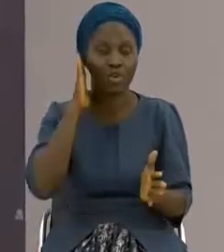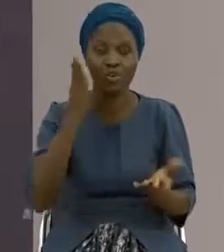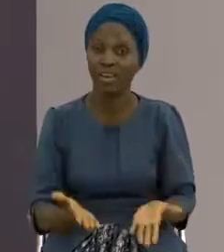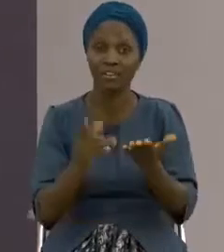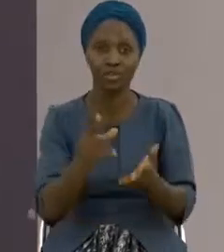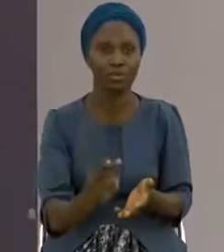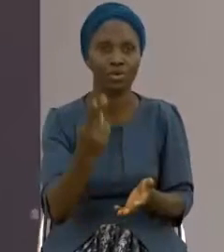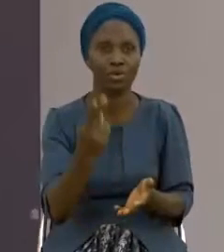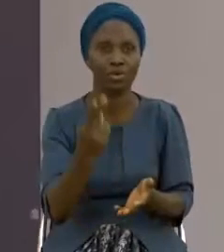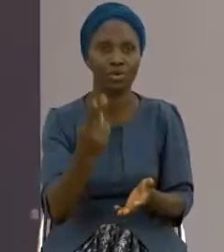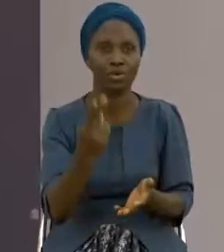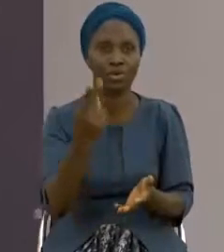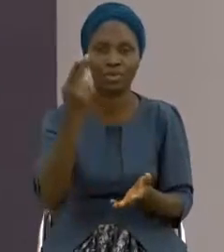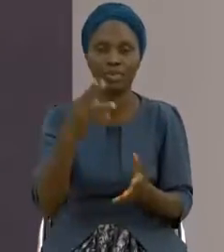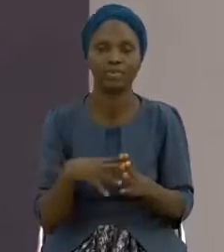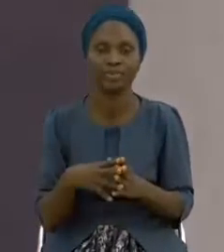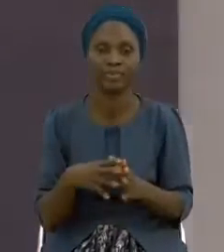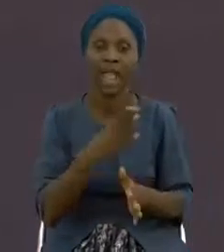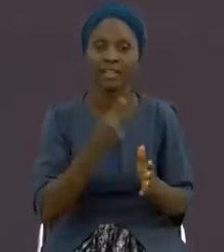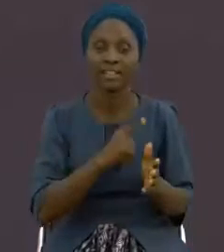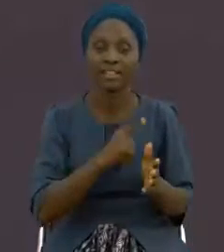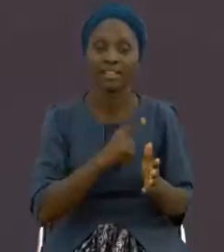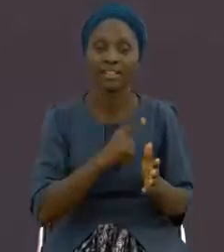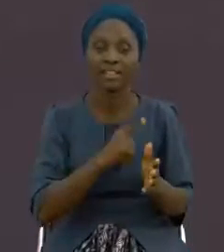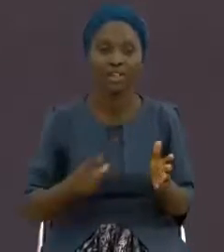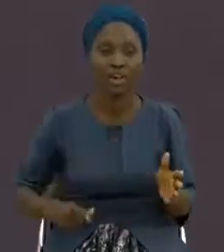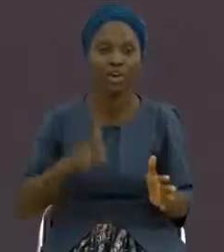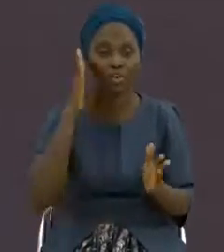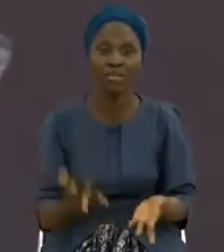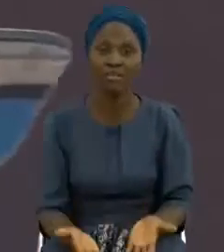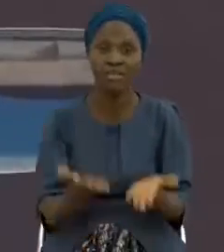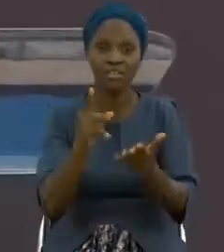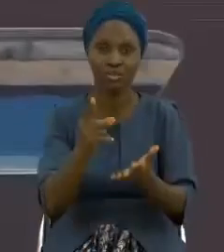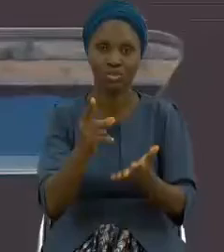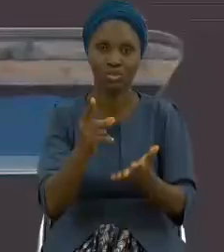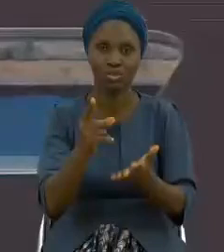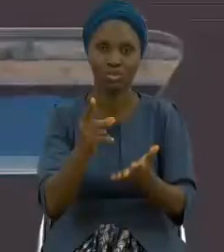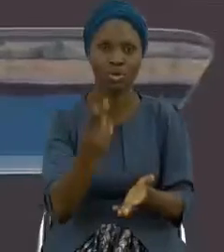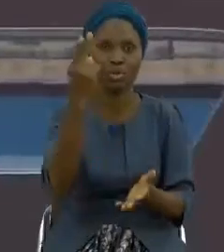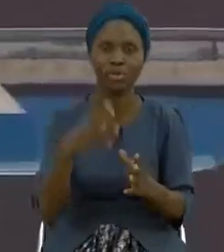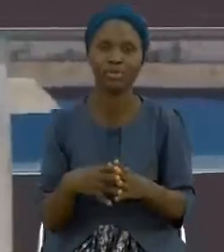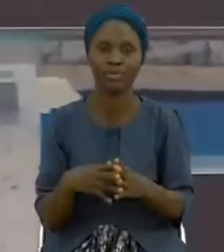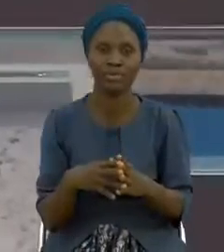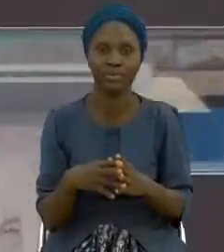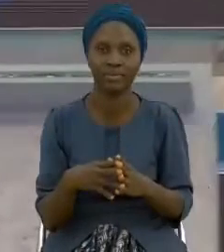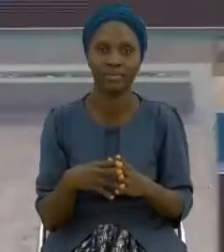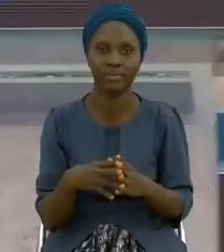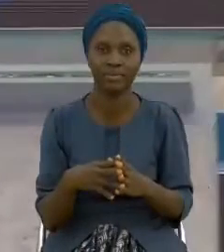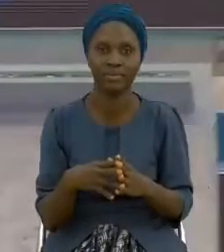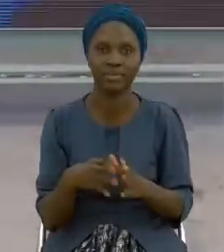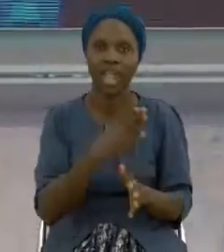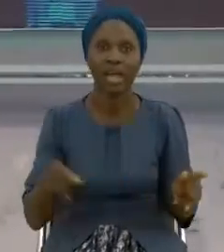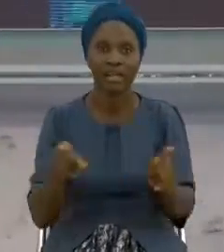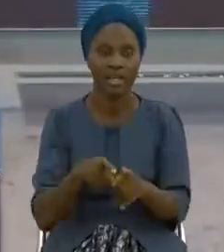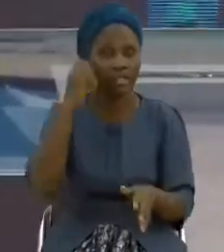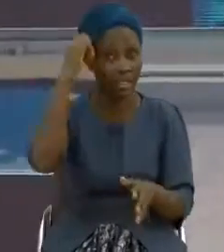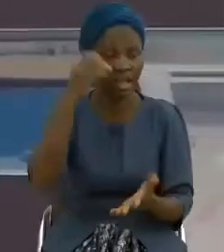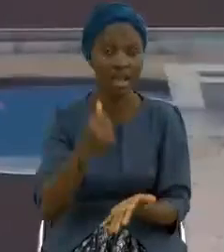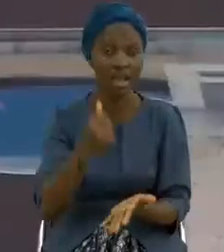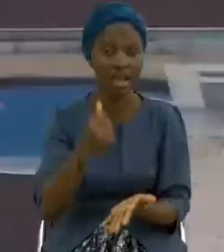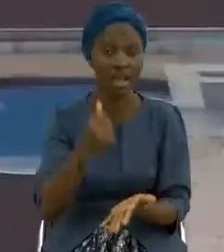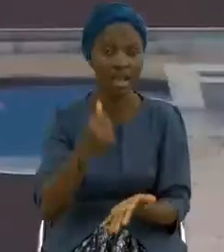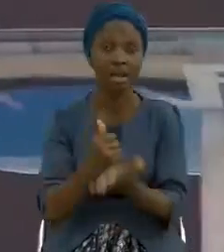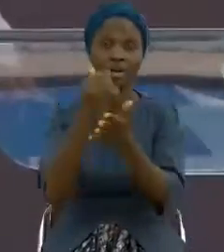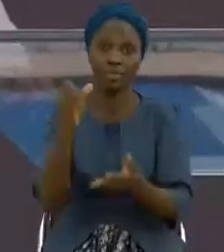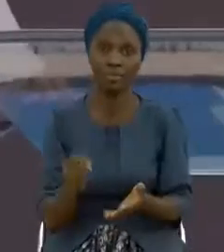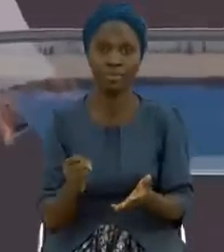Lord will raise you up. And as he helps you, he tells you to go